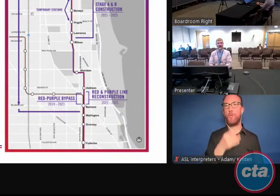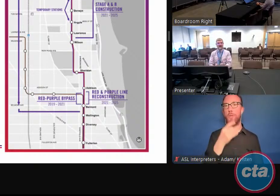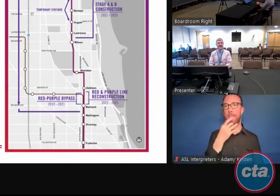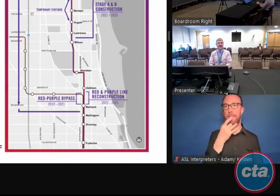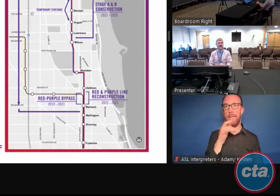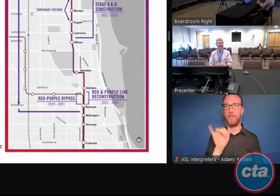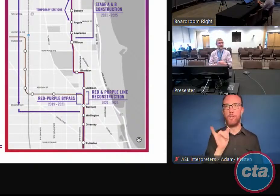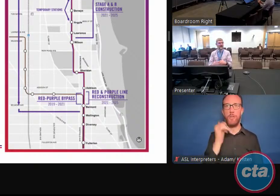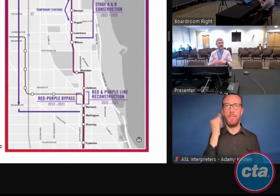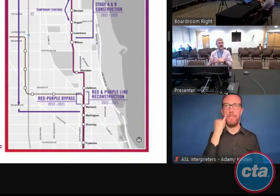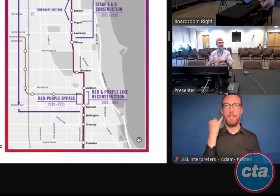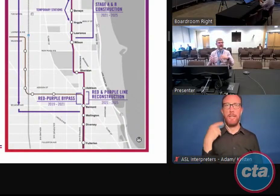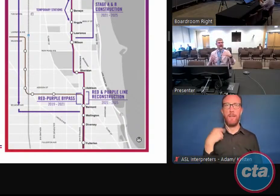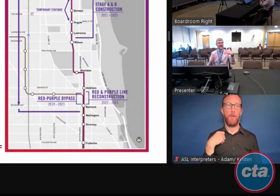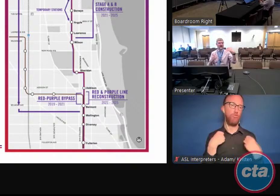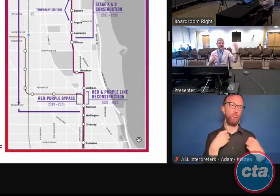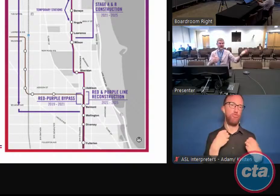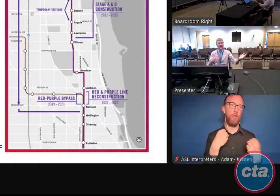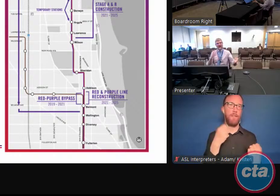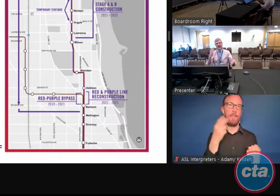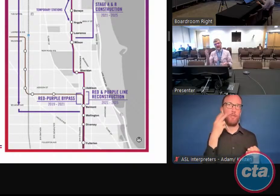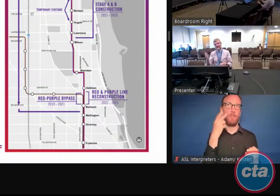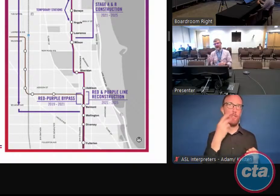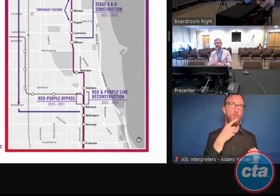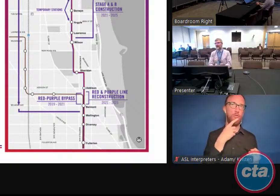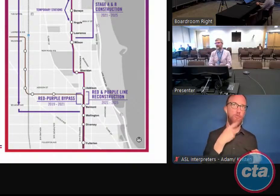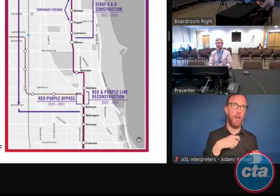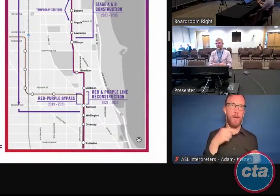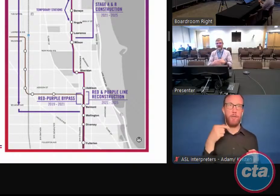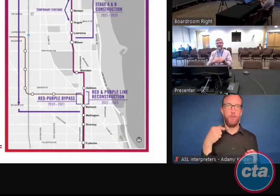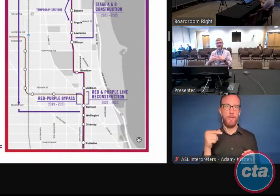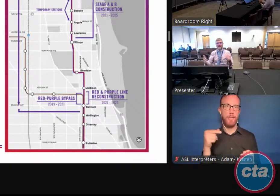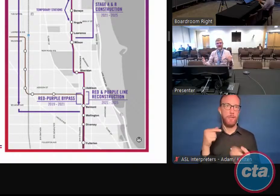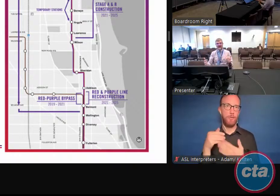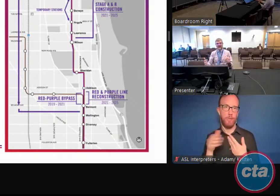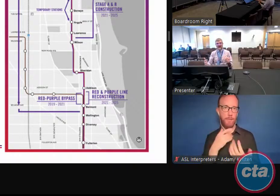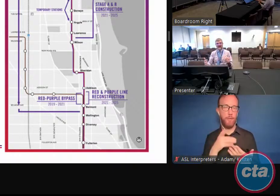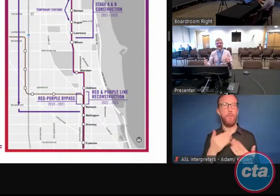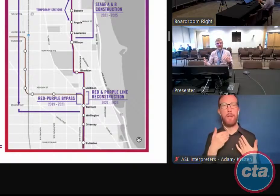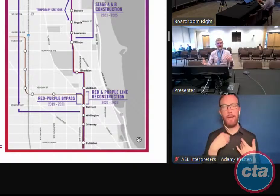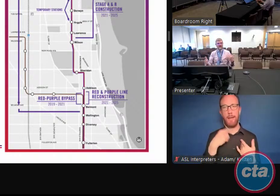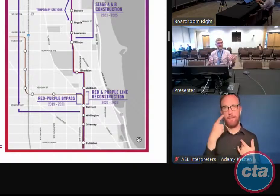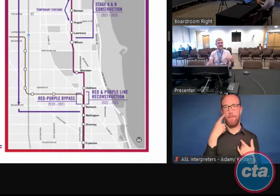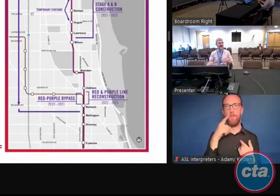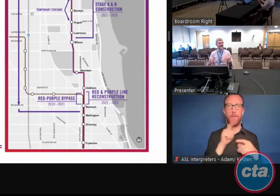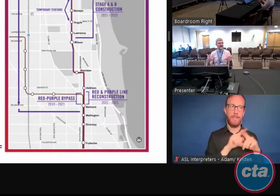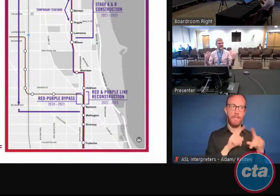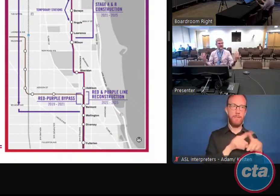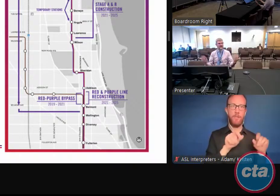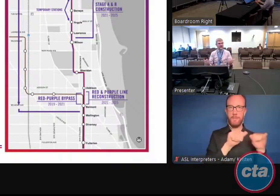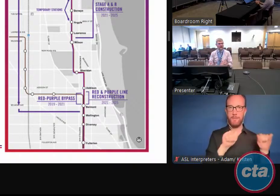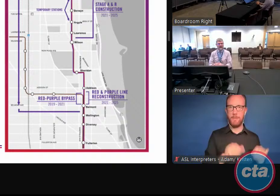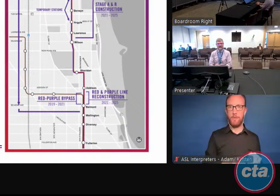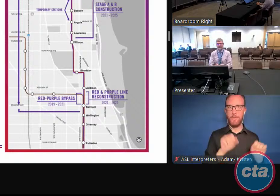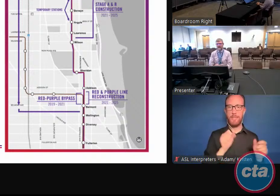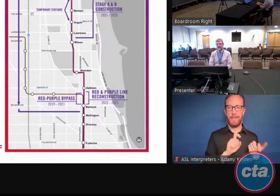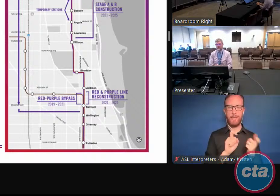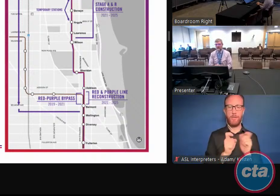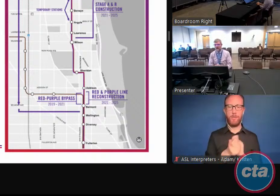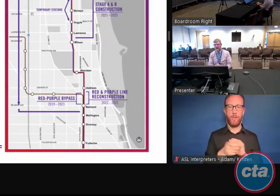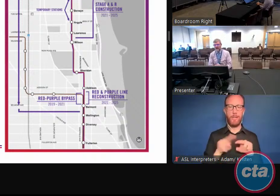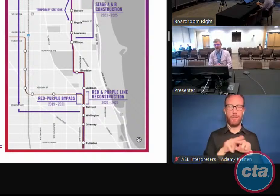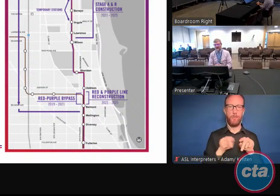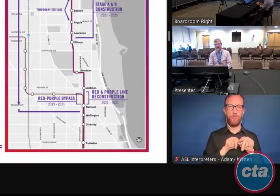with a car and you get a red arrow, you get a green arrow, you get a red stop. We have those that are interlockings where we can switch tracks, and that's controlled by the signal